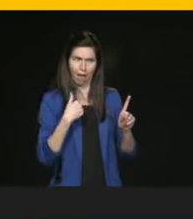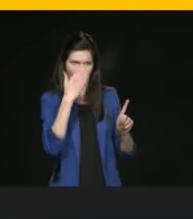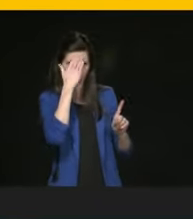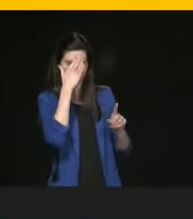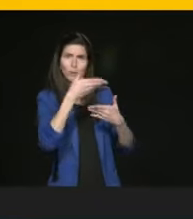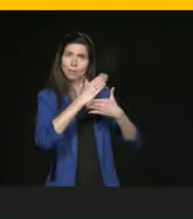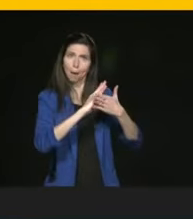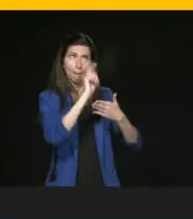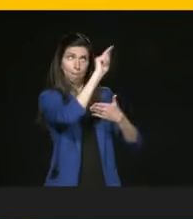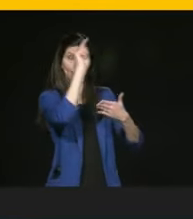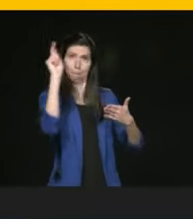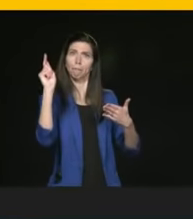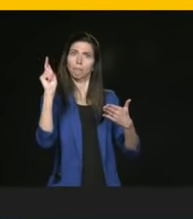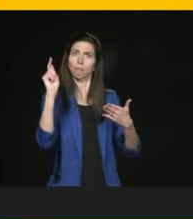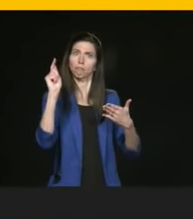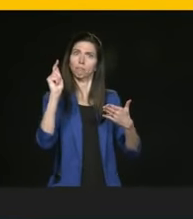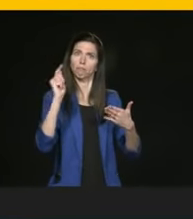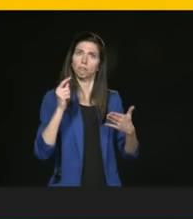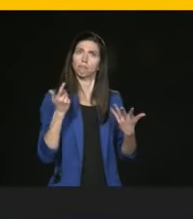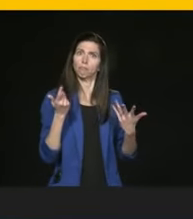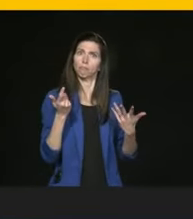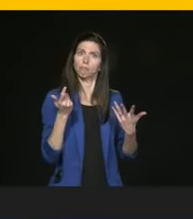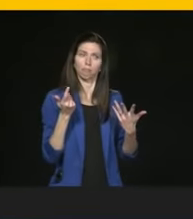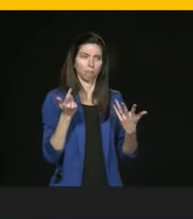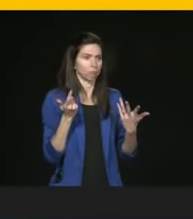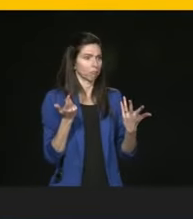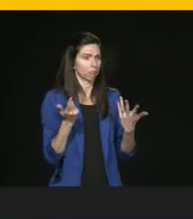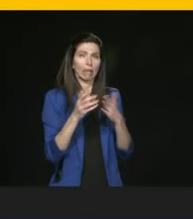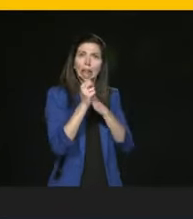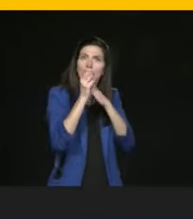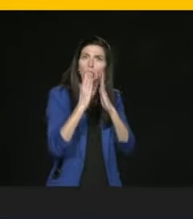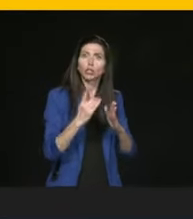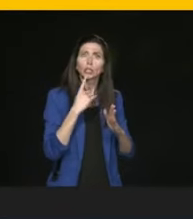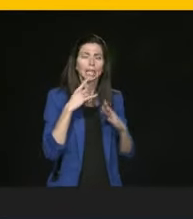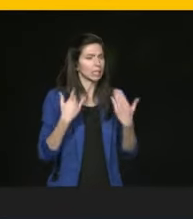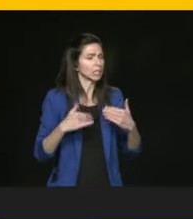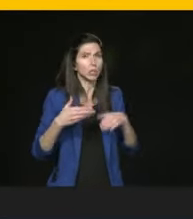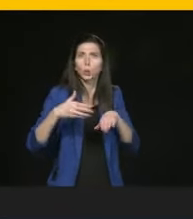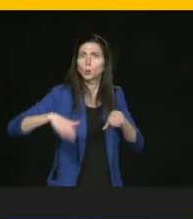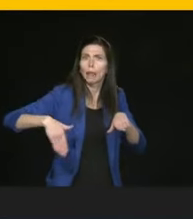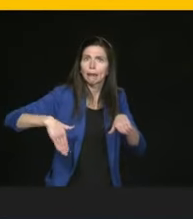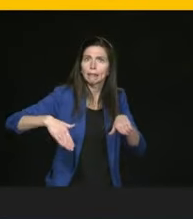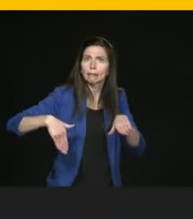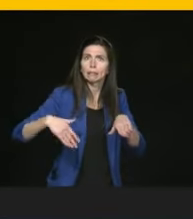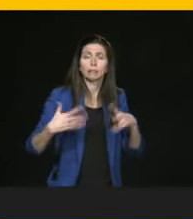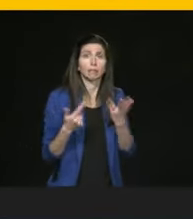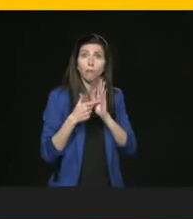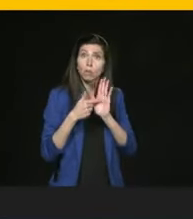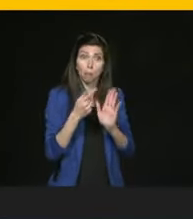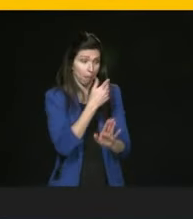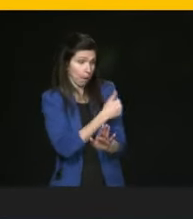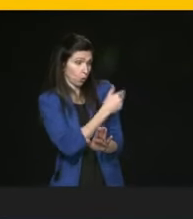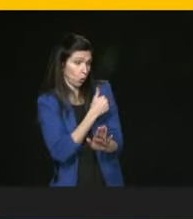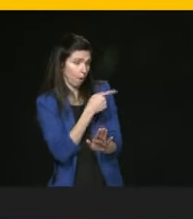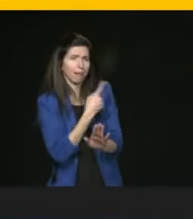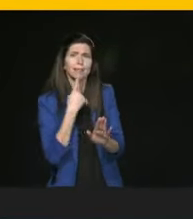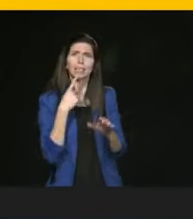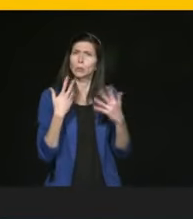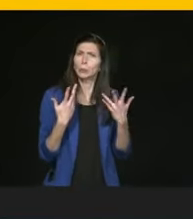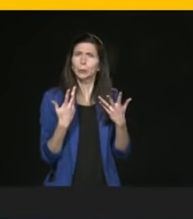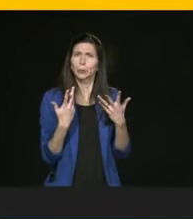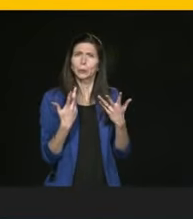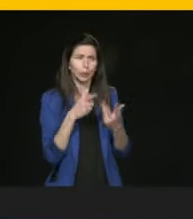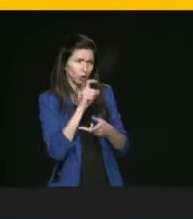First Nation is going ahead with an election, I believe, today. How concerned are you about their safety in this voting process, and why didn't